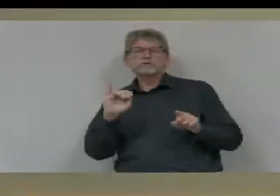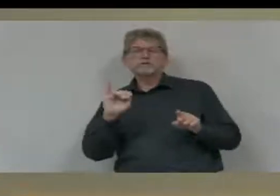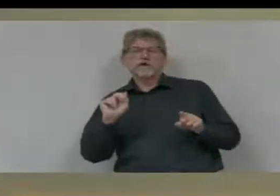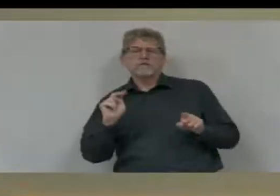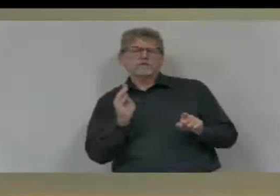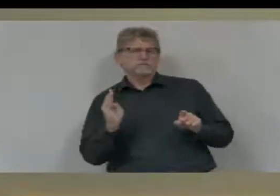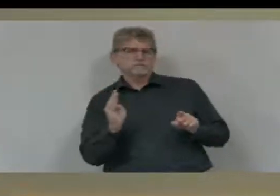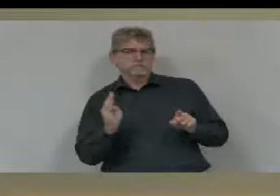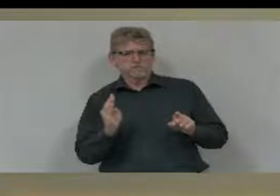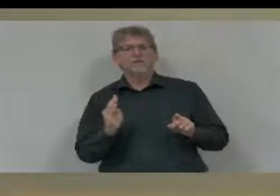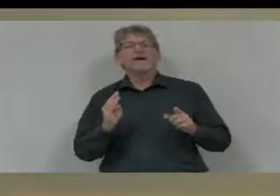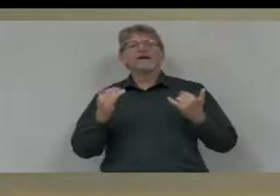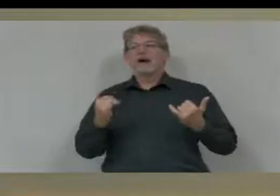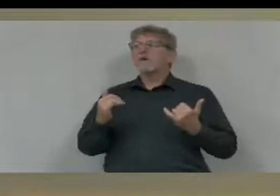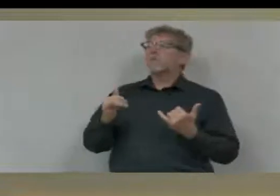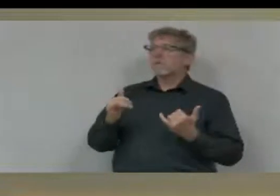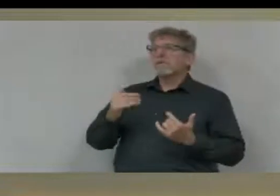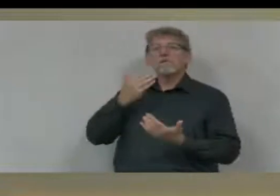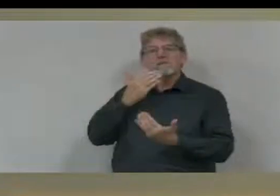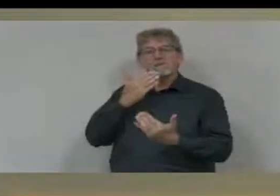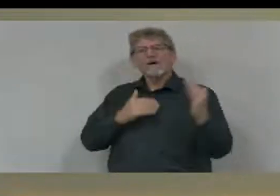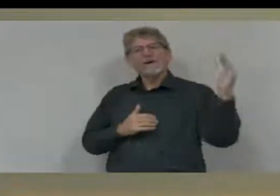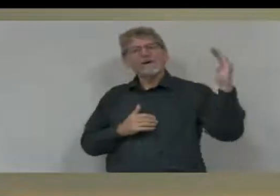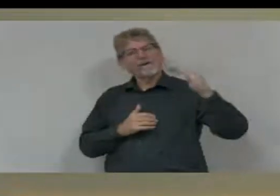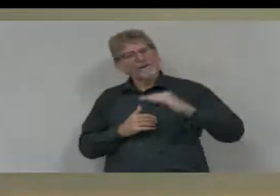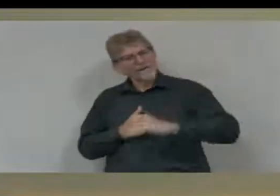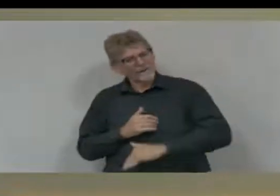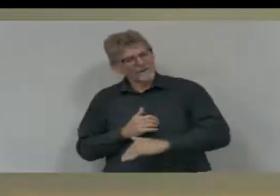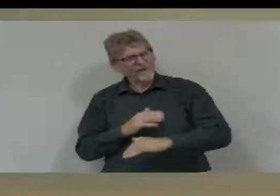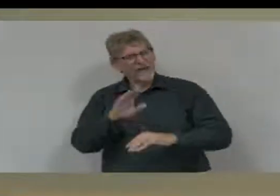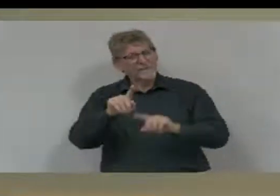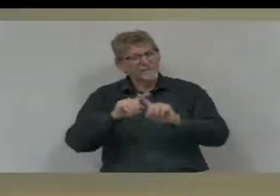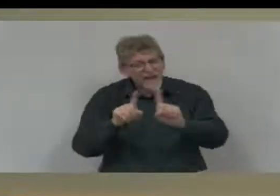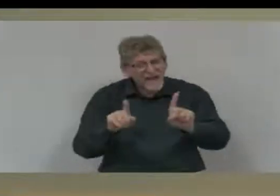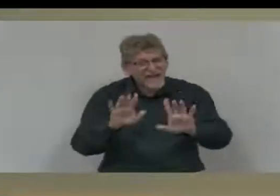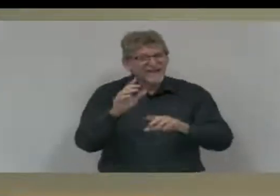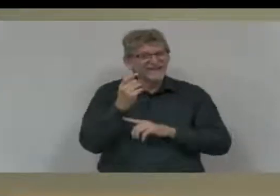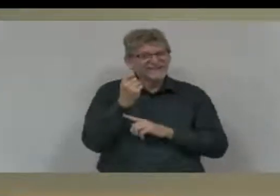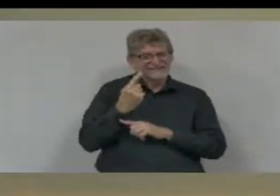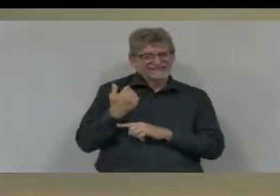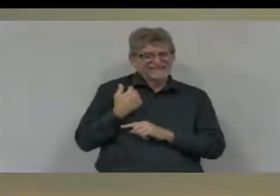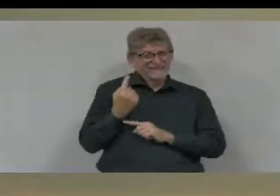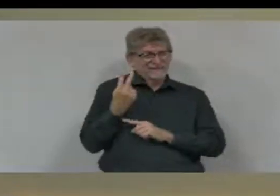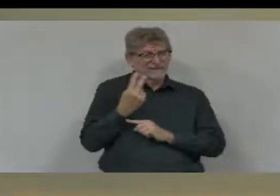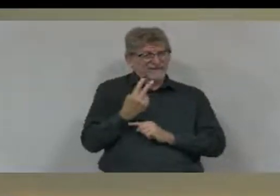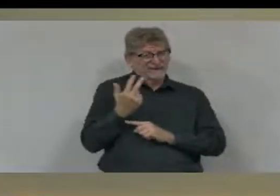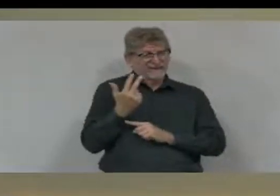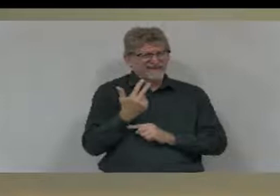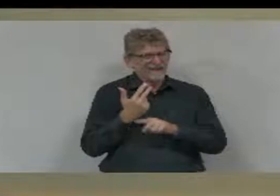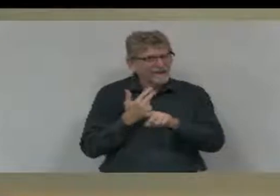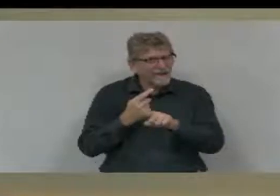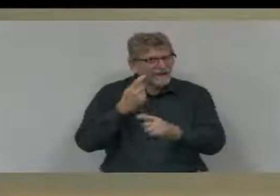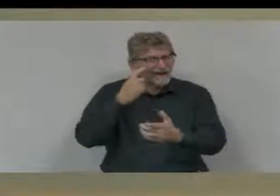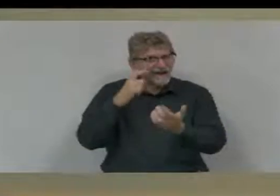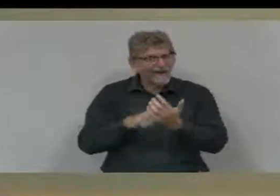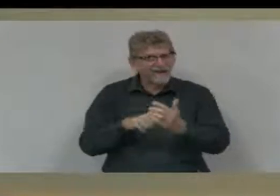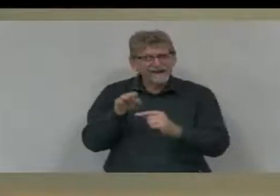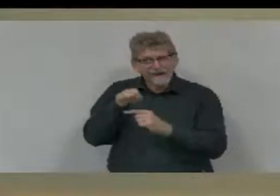decreased greatly since then. However, here in the last several days, we've seen an uptick in our new